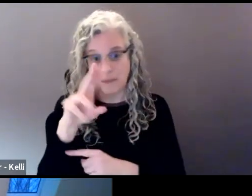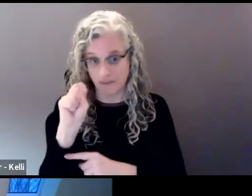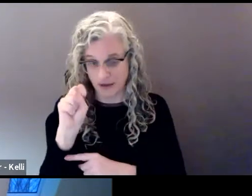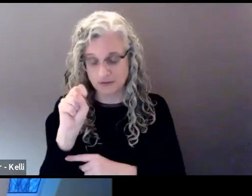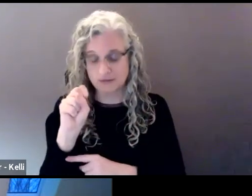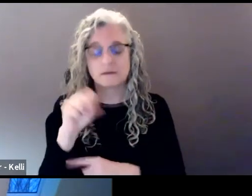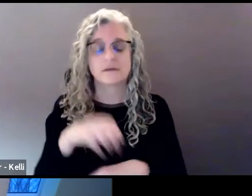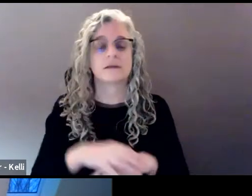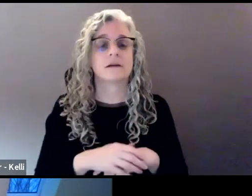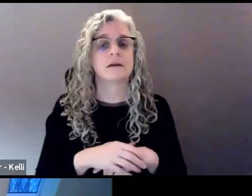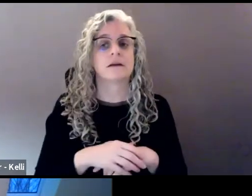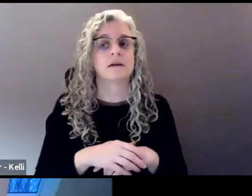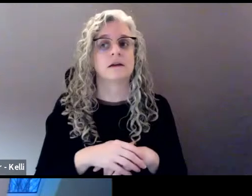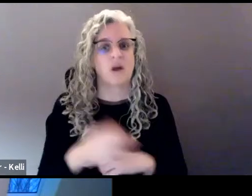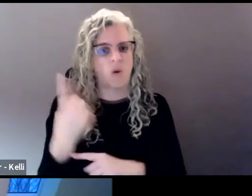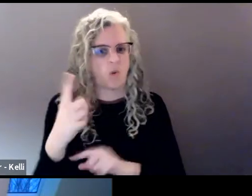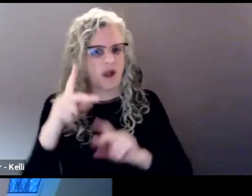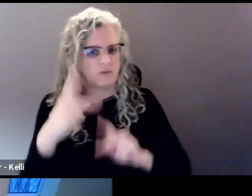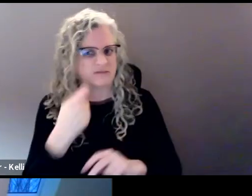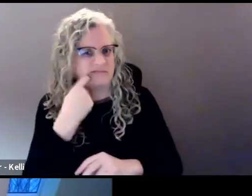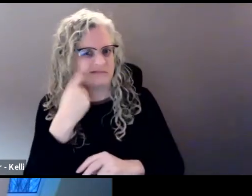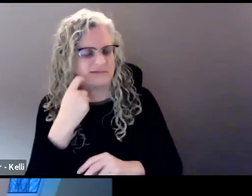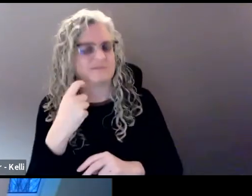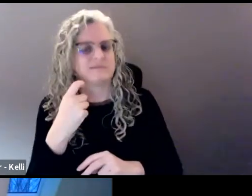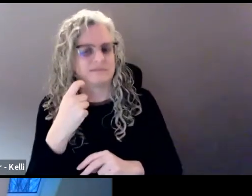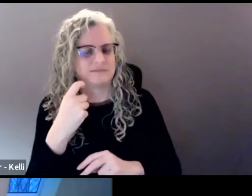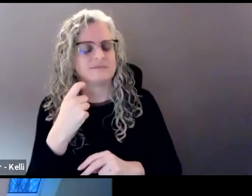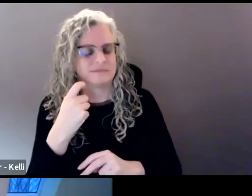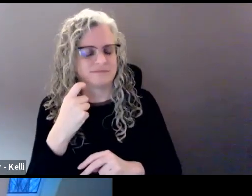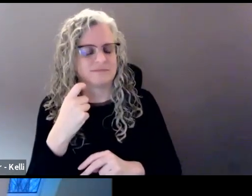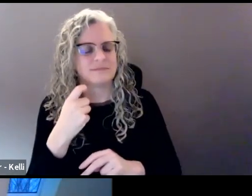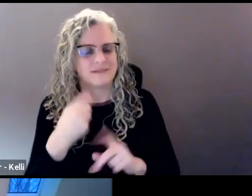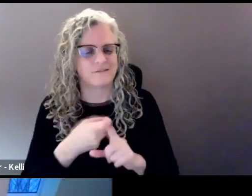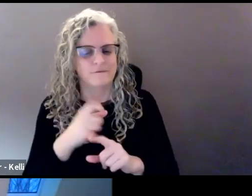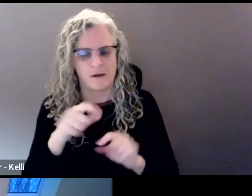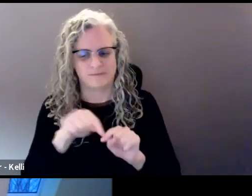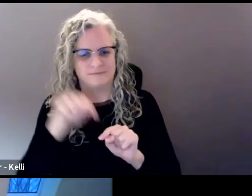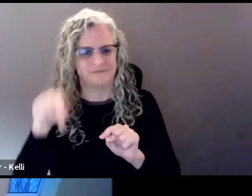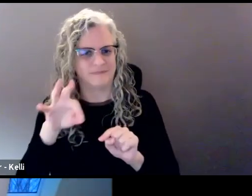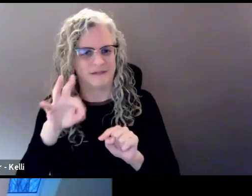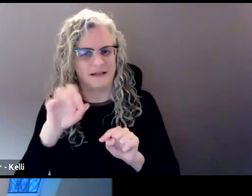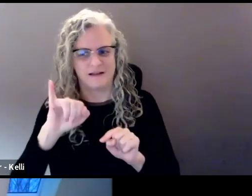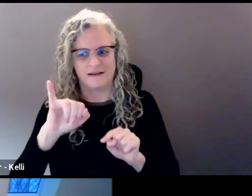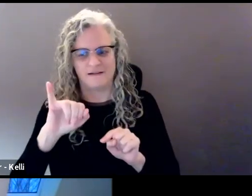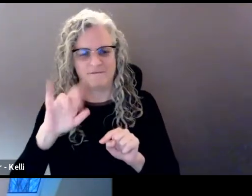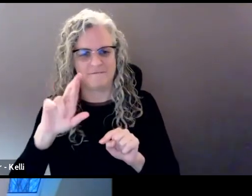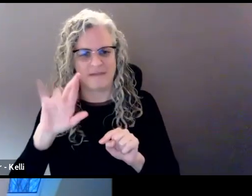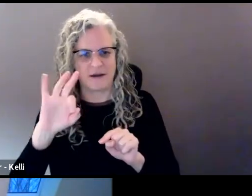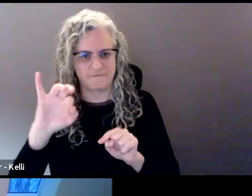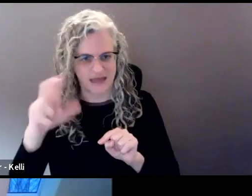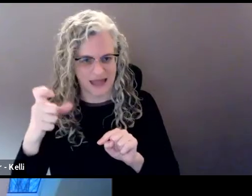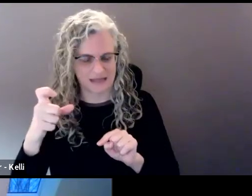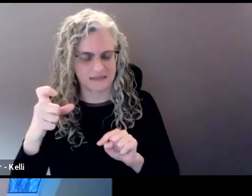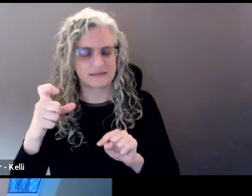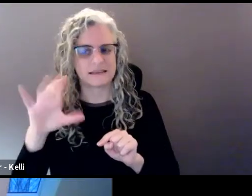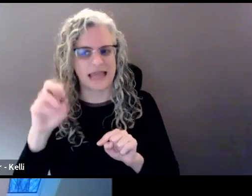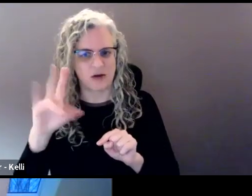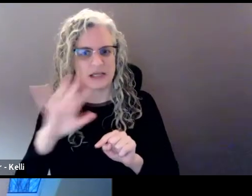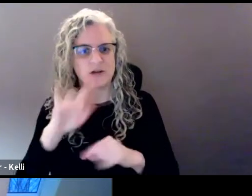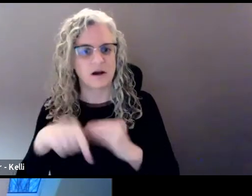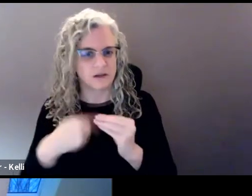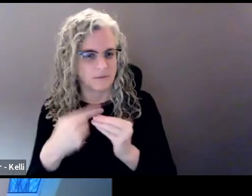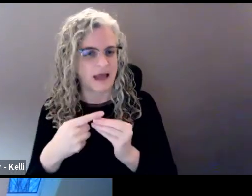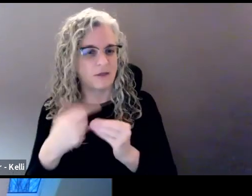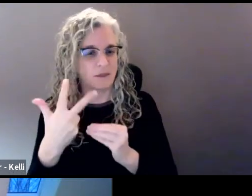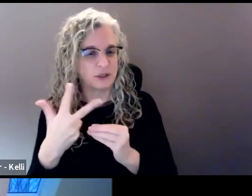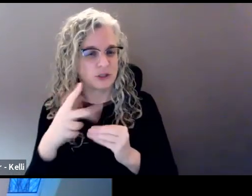already heard at least one citizen from adjoining Fairfax County talk about the importance of the 2A bus system. The City of